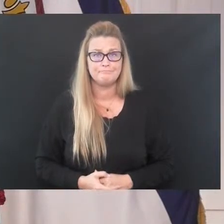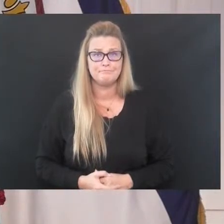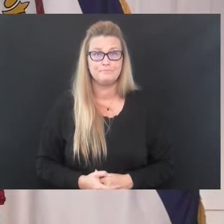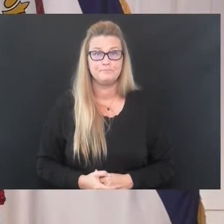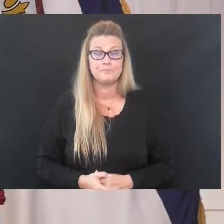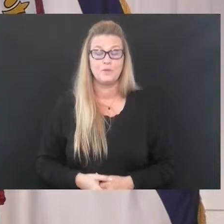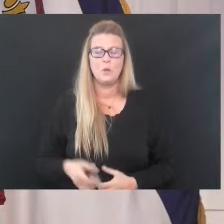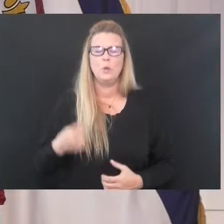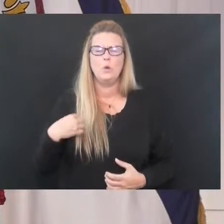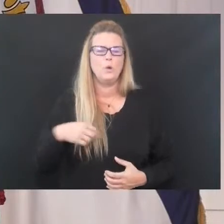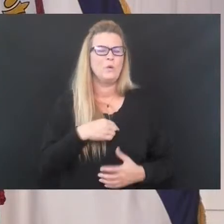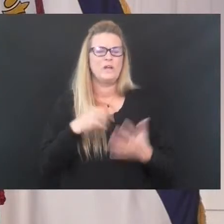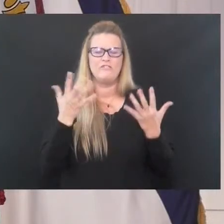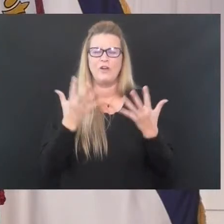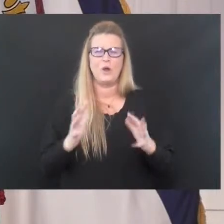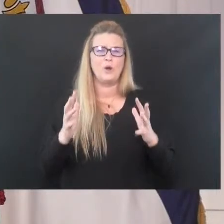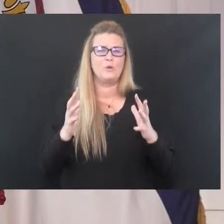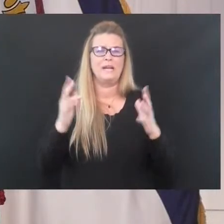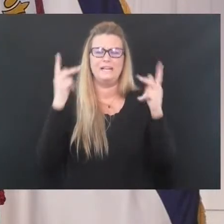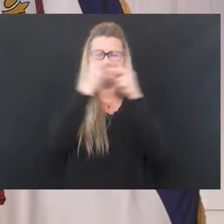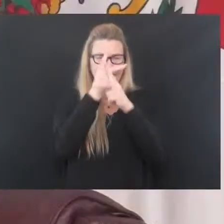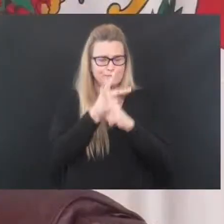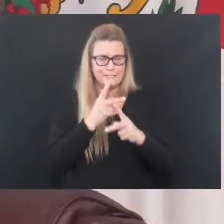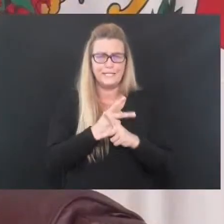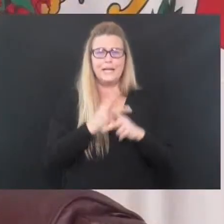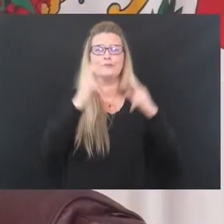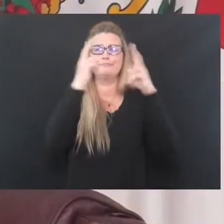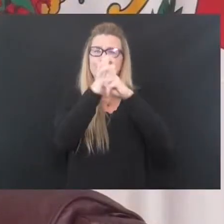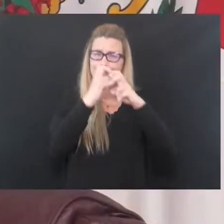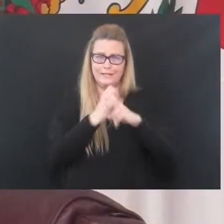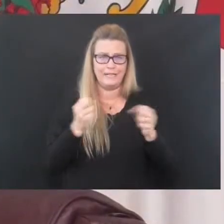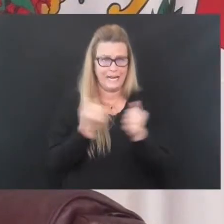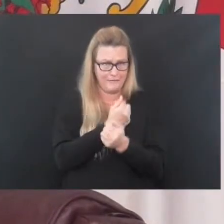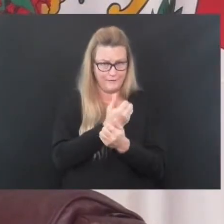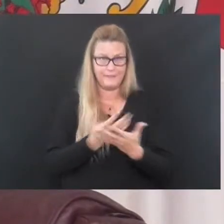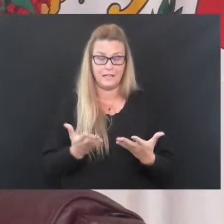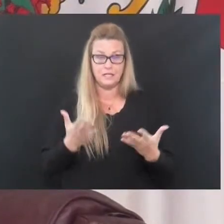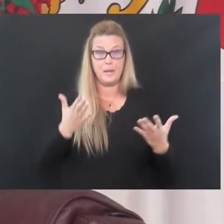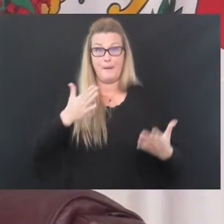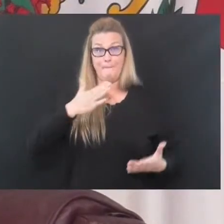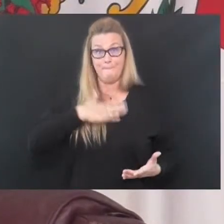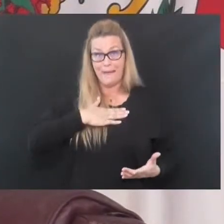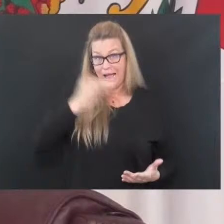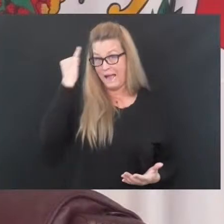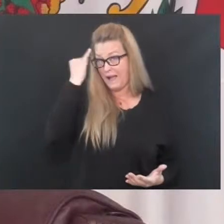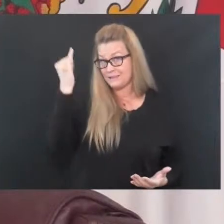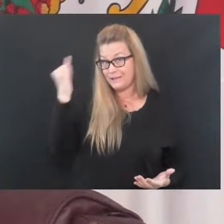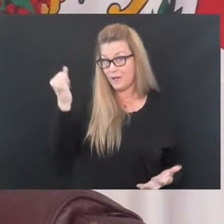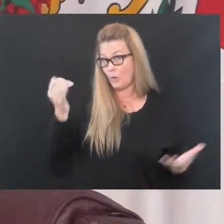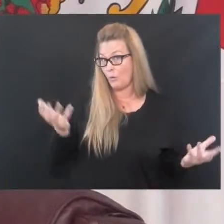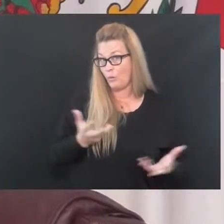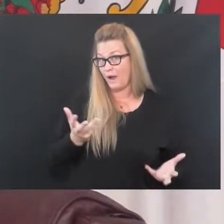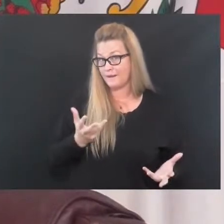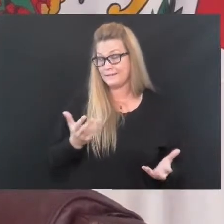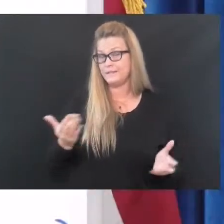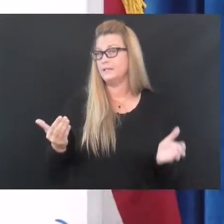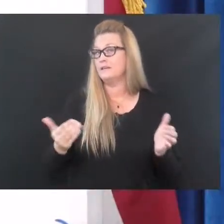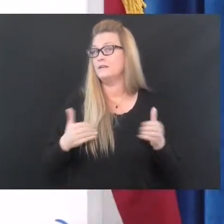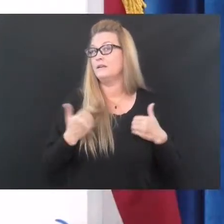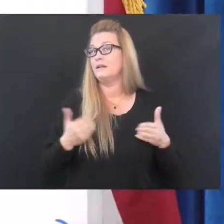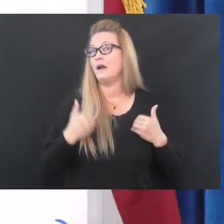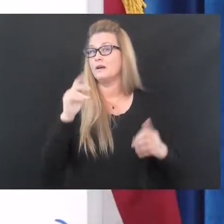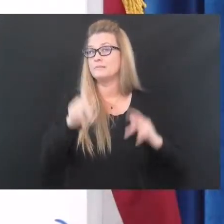vetted this through and through. Now here's my idea. My idea is especially our young people